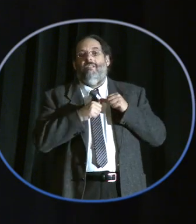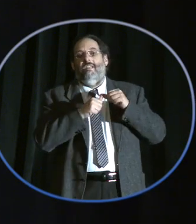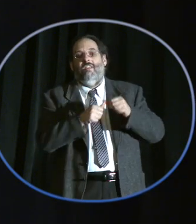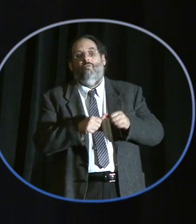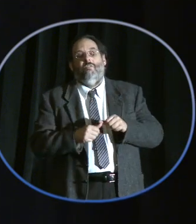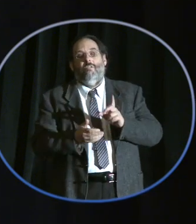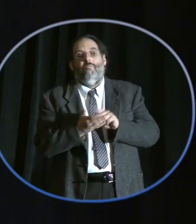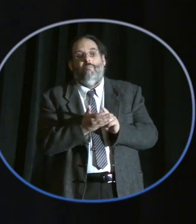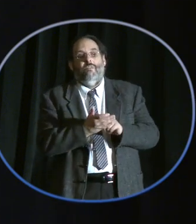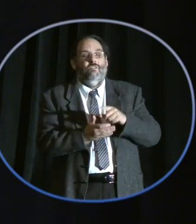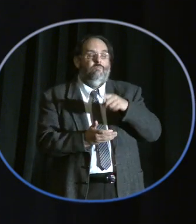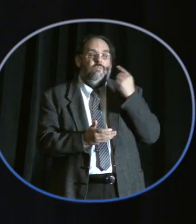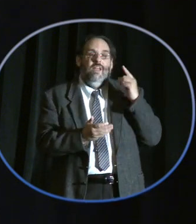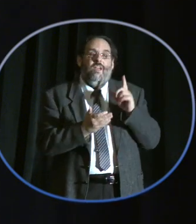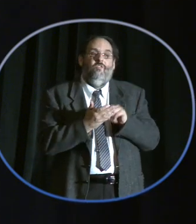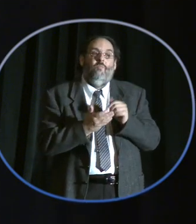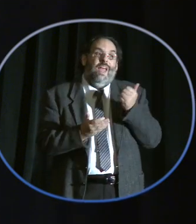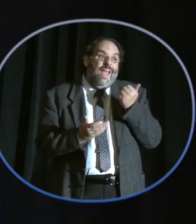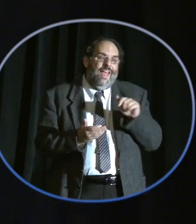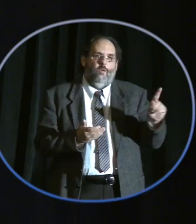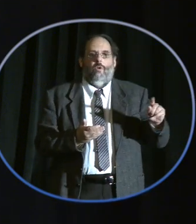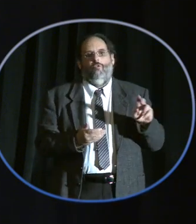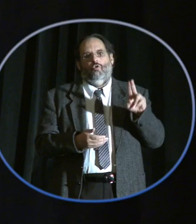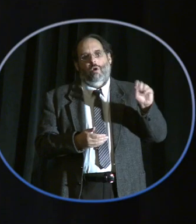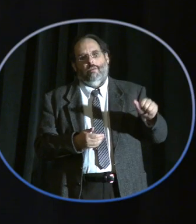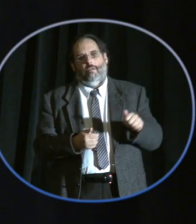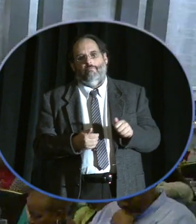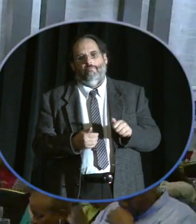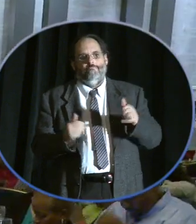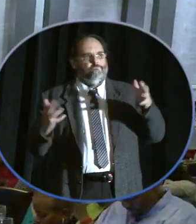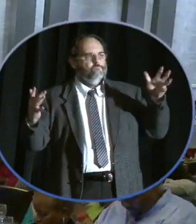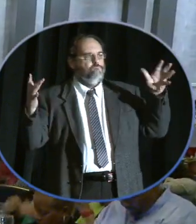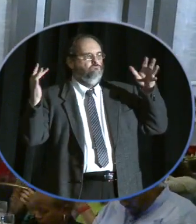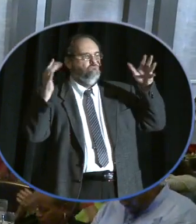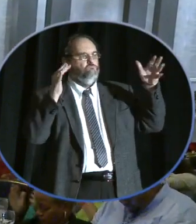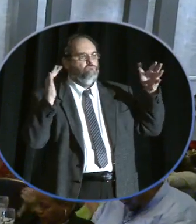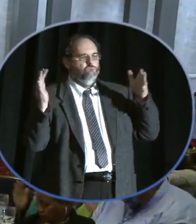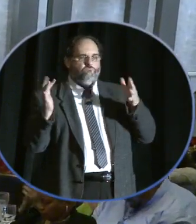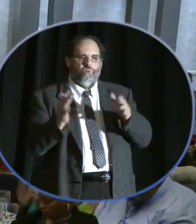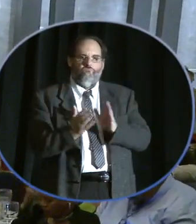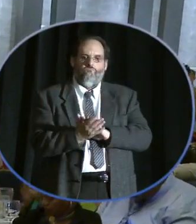continuously published Black newspaper in the United States.